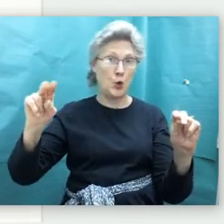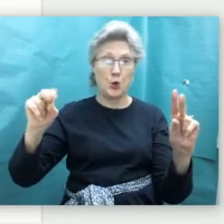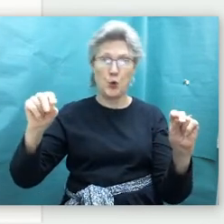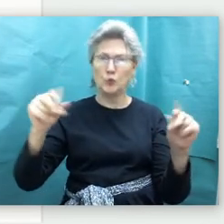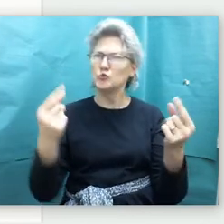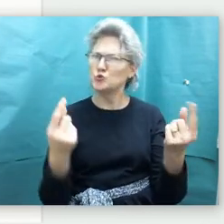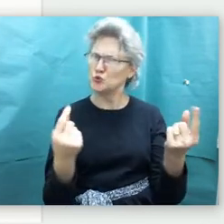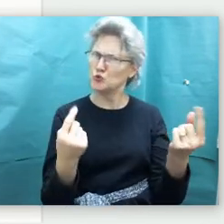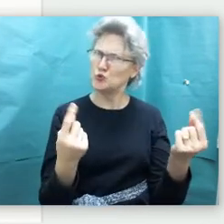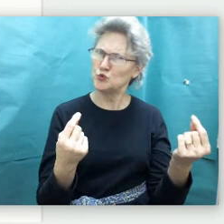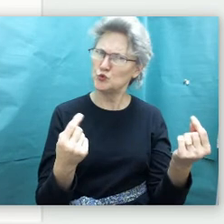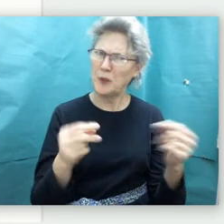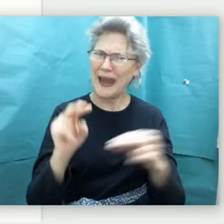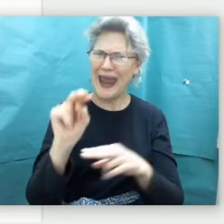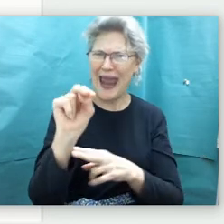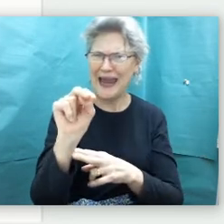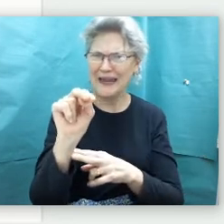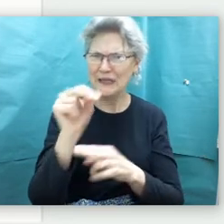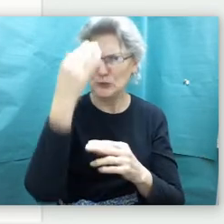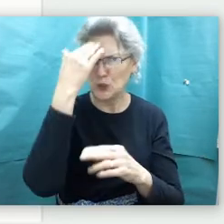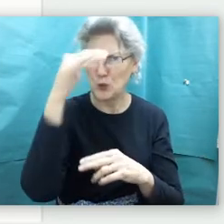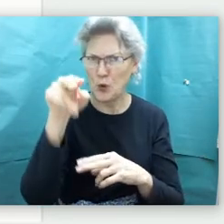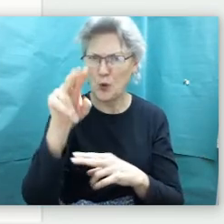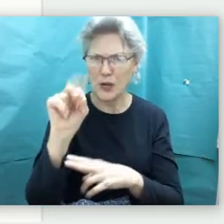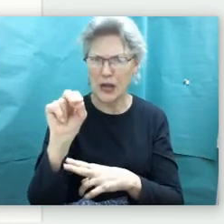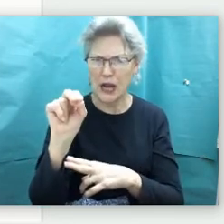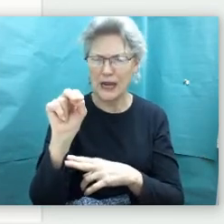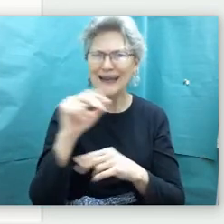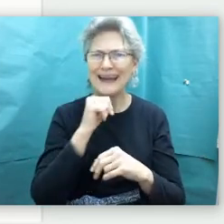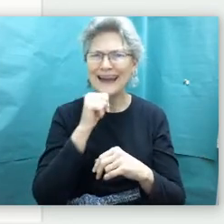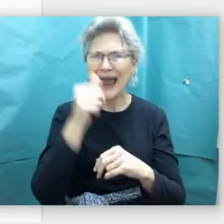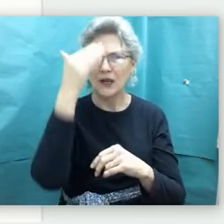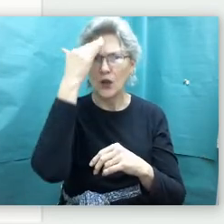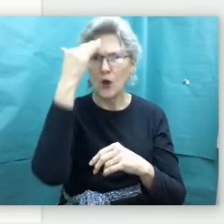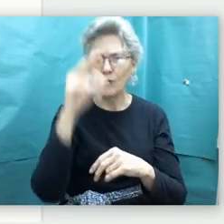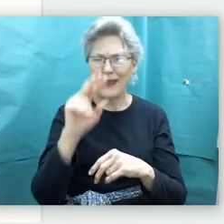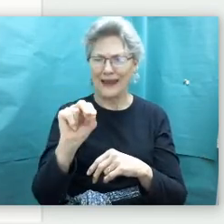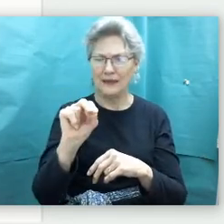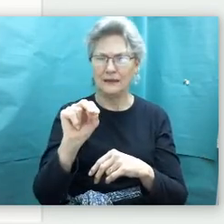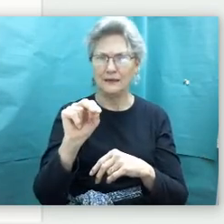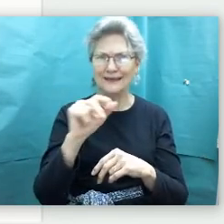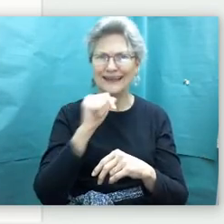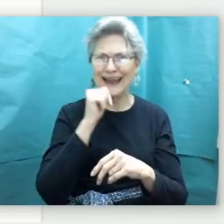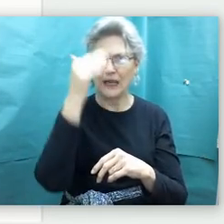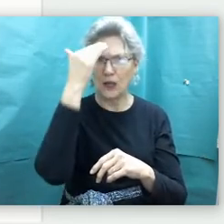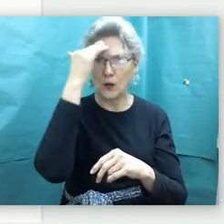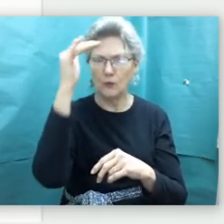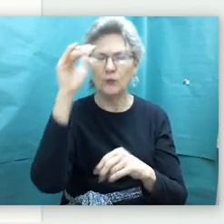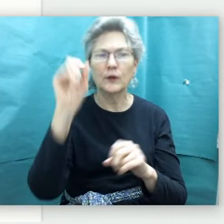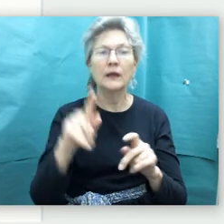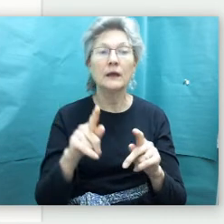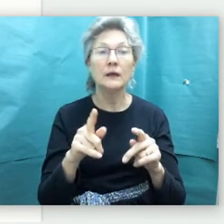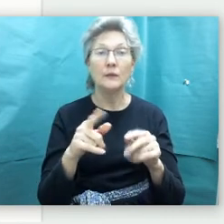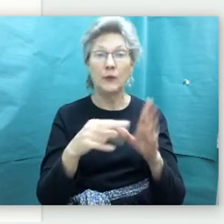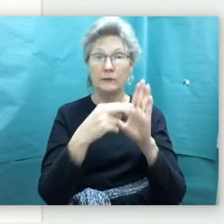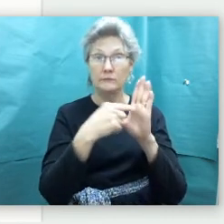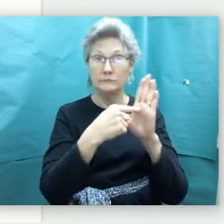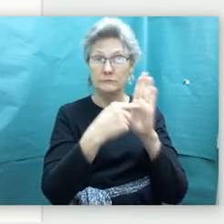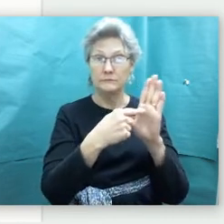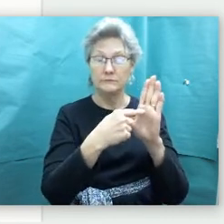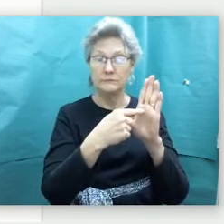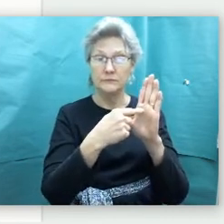going to do is we're going to put an n there because that's what we're trying to solve for. We're trying to figure that out. So now that we have our model represented